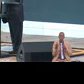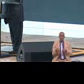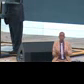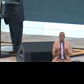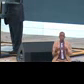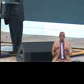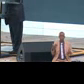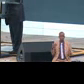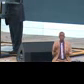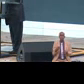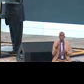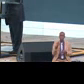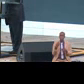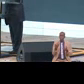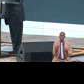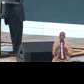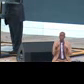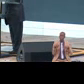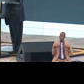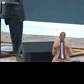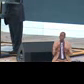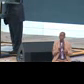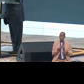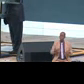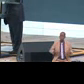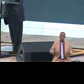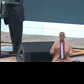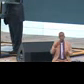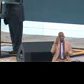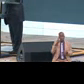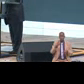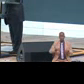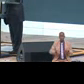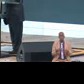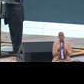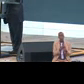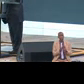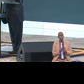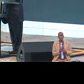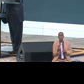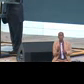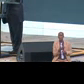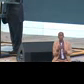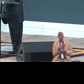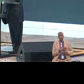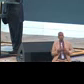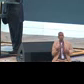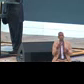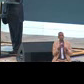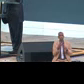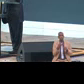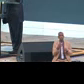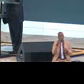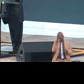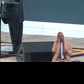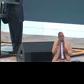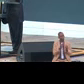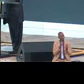become a child of God because you cannot get anything from the devil without paying for